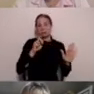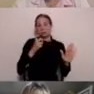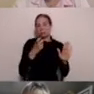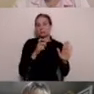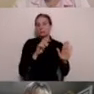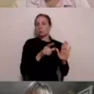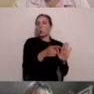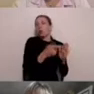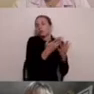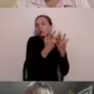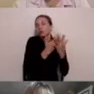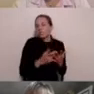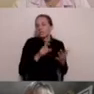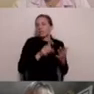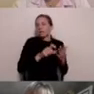screening that needed follow-up.